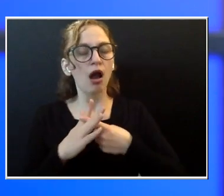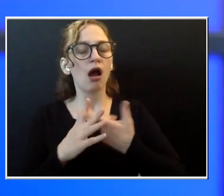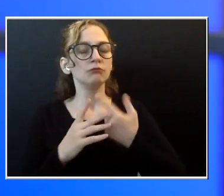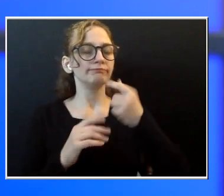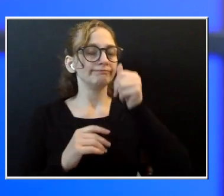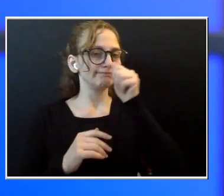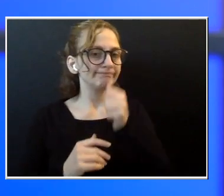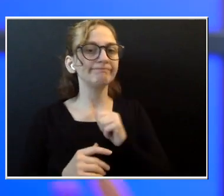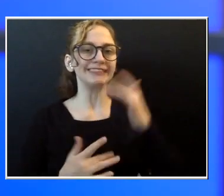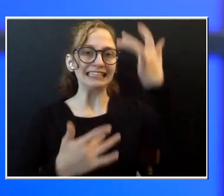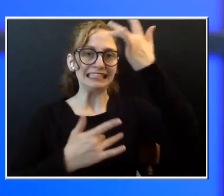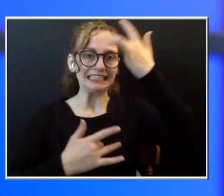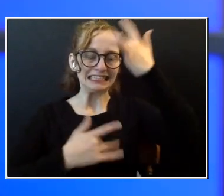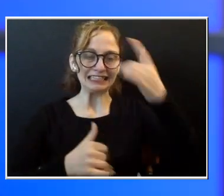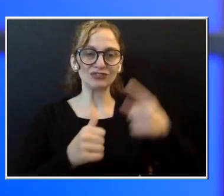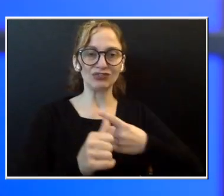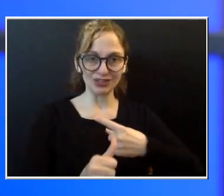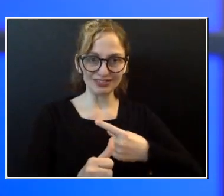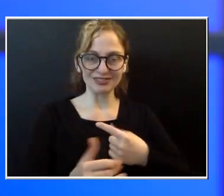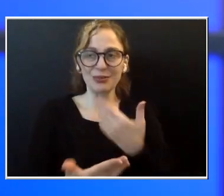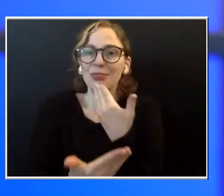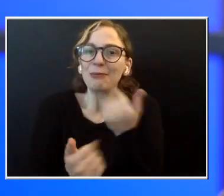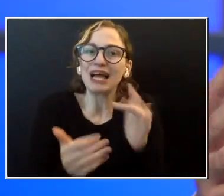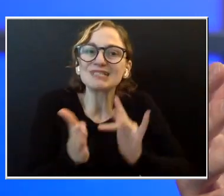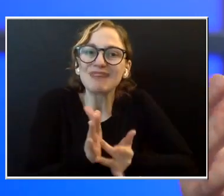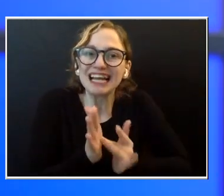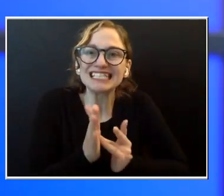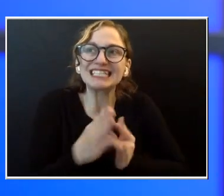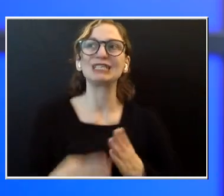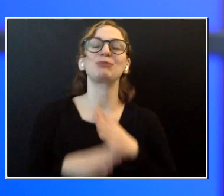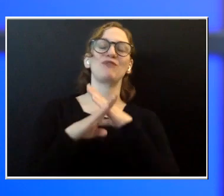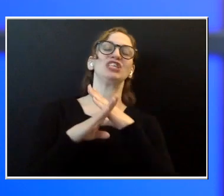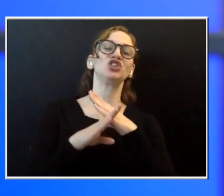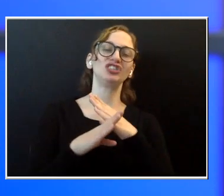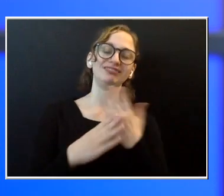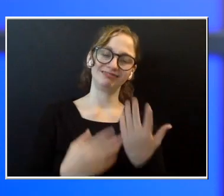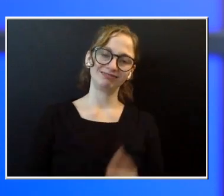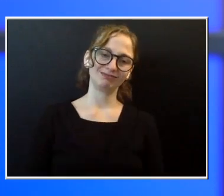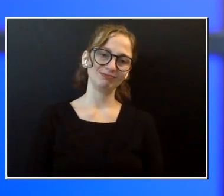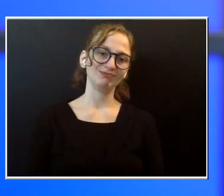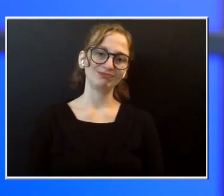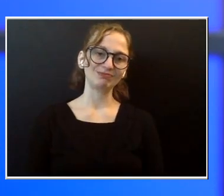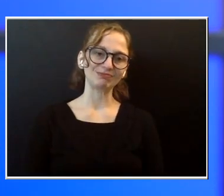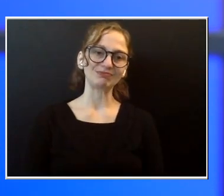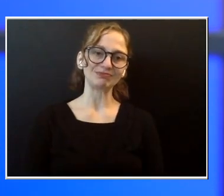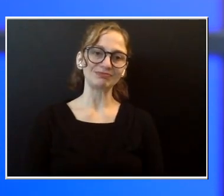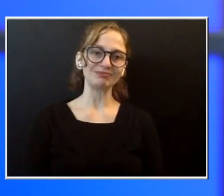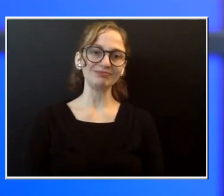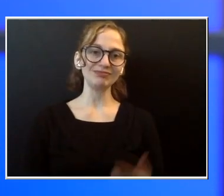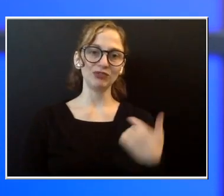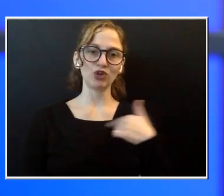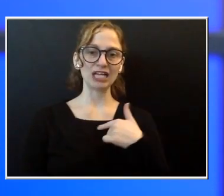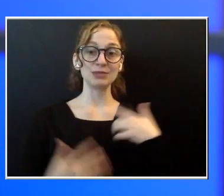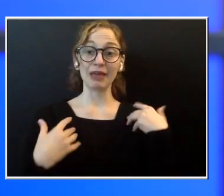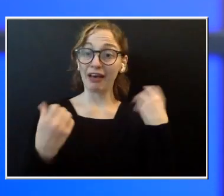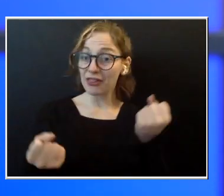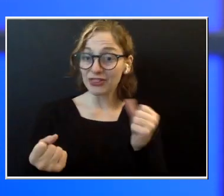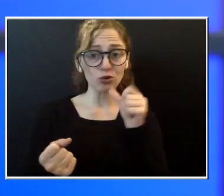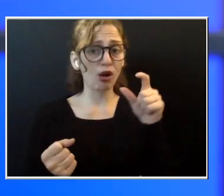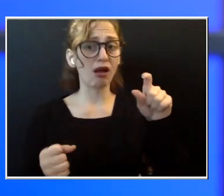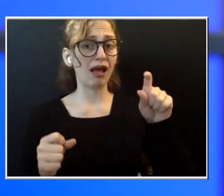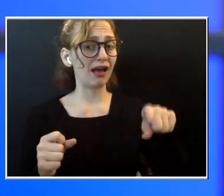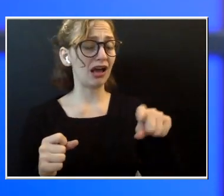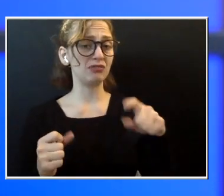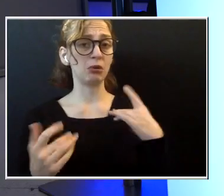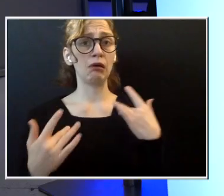best medicine is actually to prevent diseases and to make us, healthy and not have to worry about that disease because we